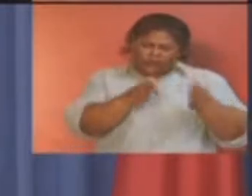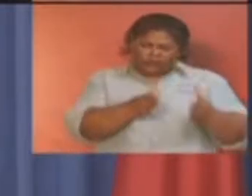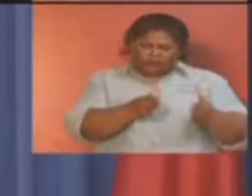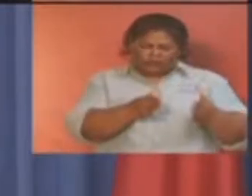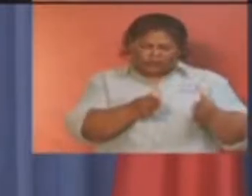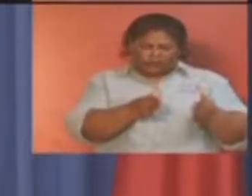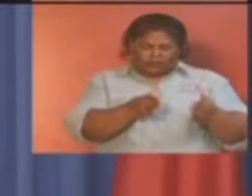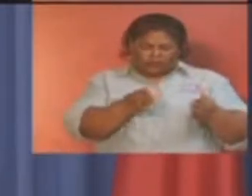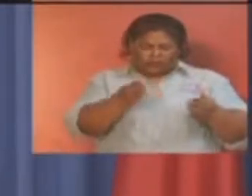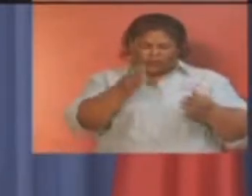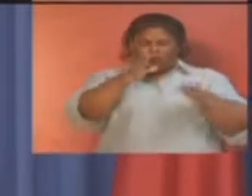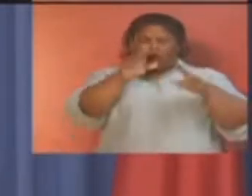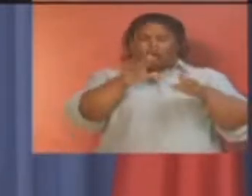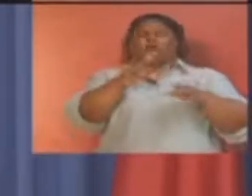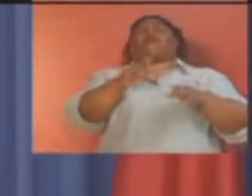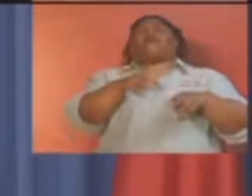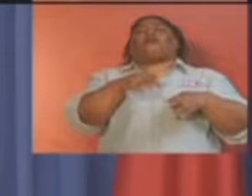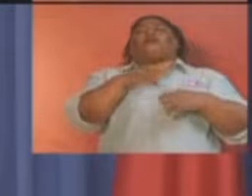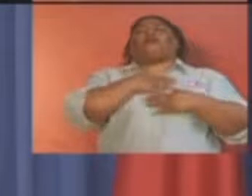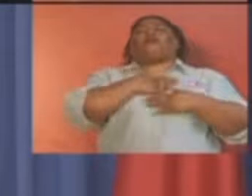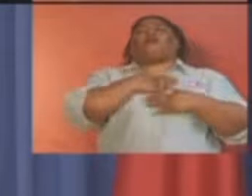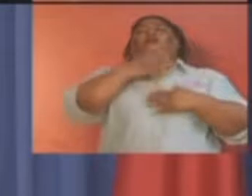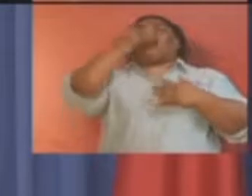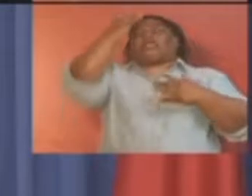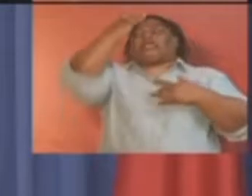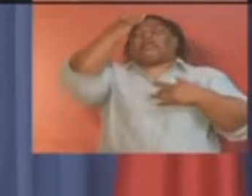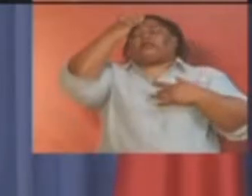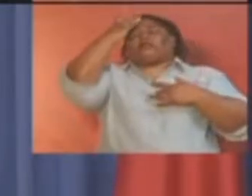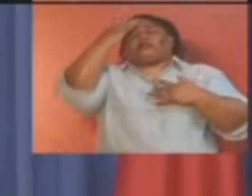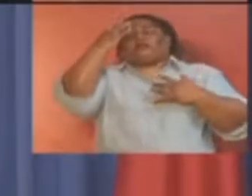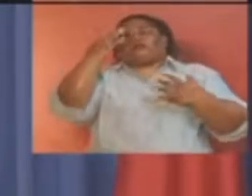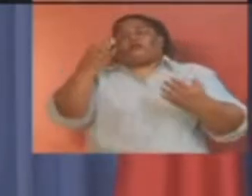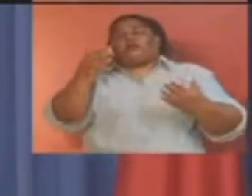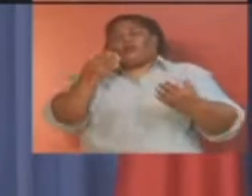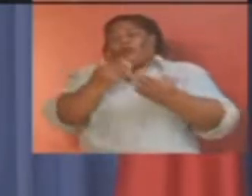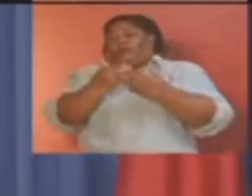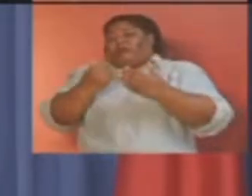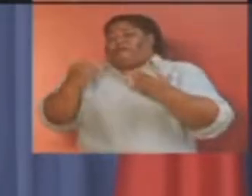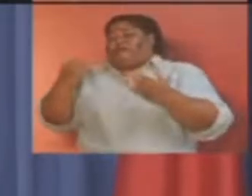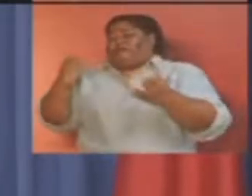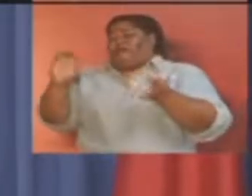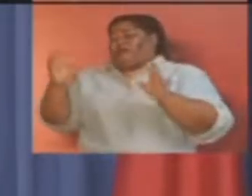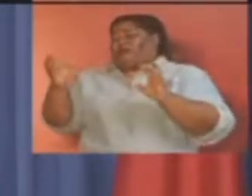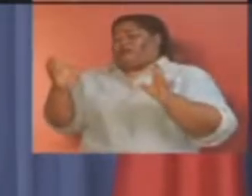different in the peak that we experienced before.